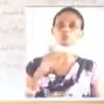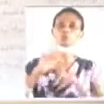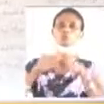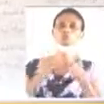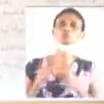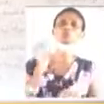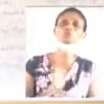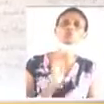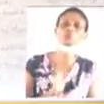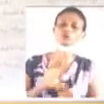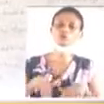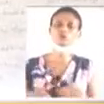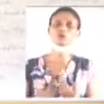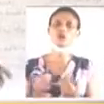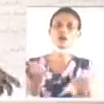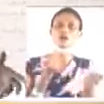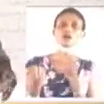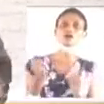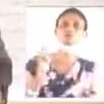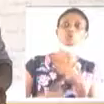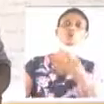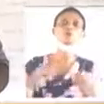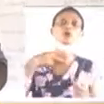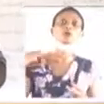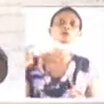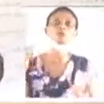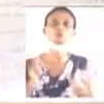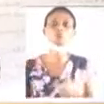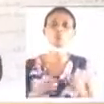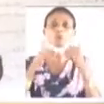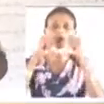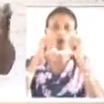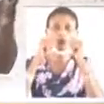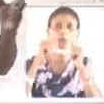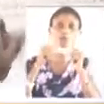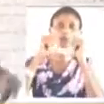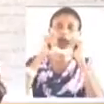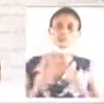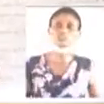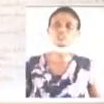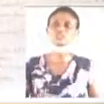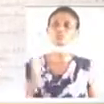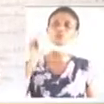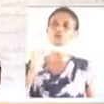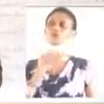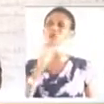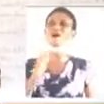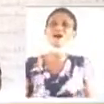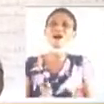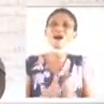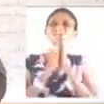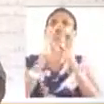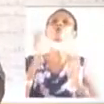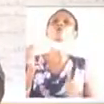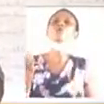advise them, moral principles, religious principles. But today, most often than not, the